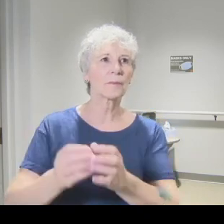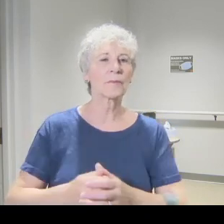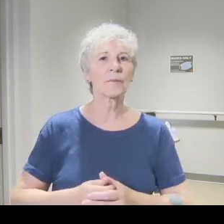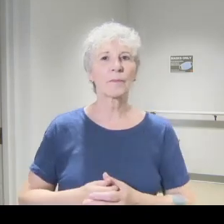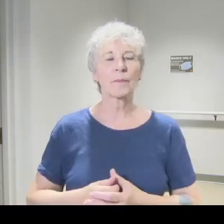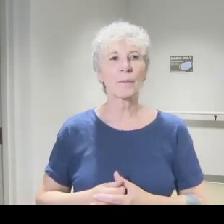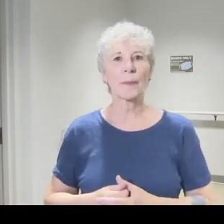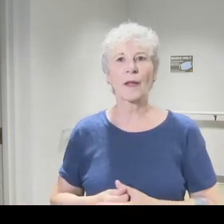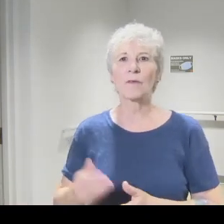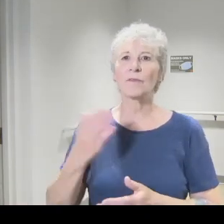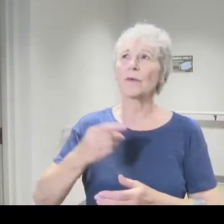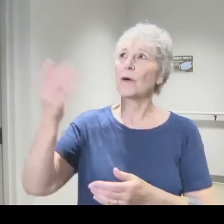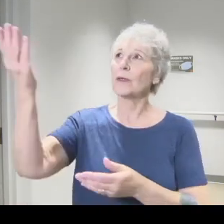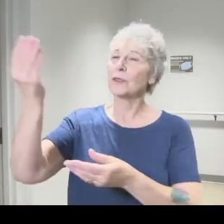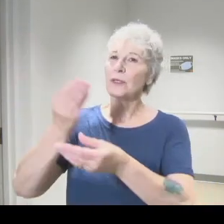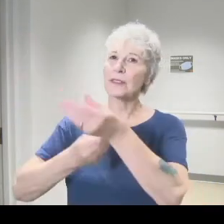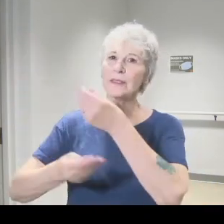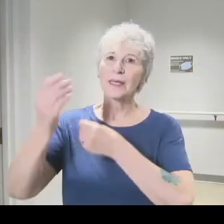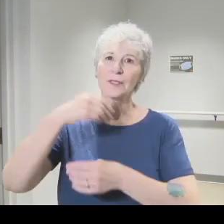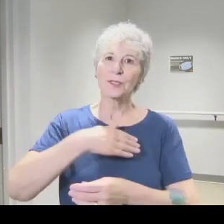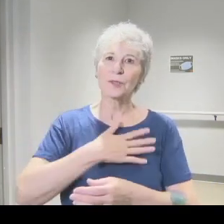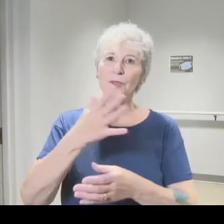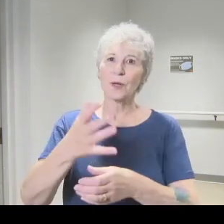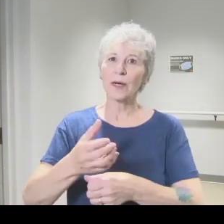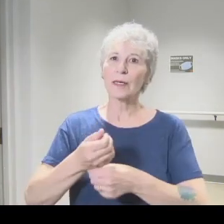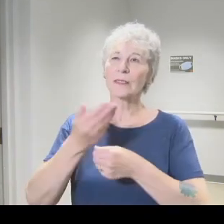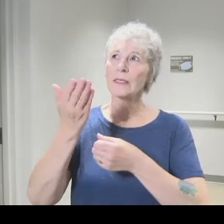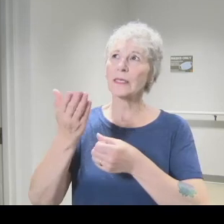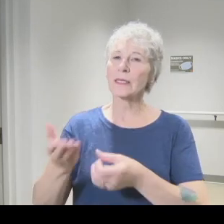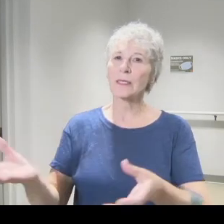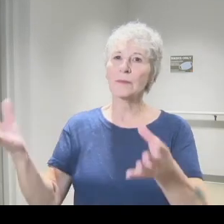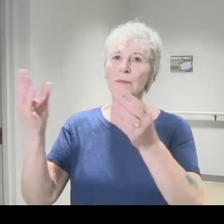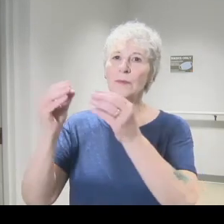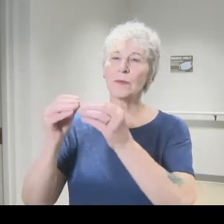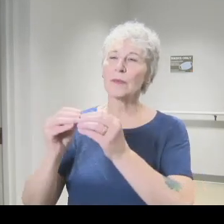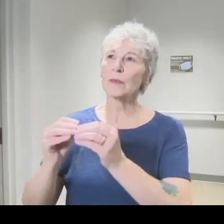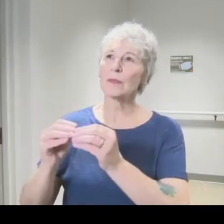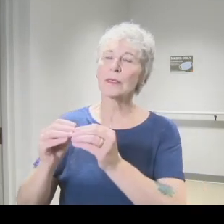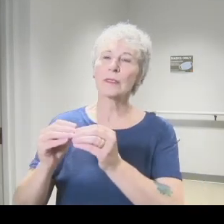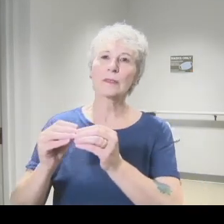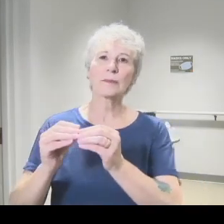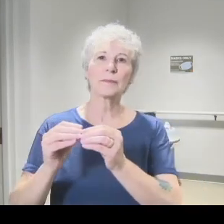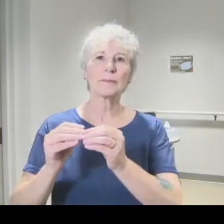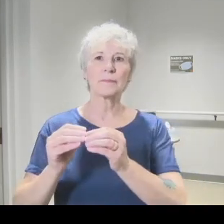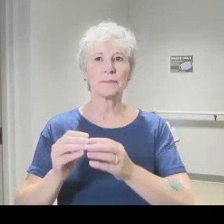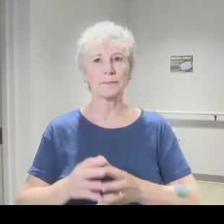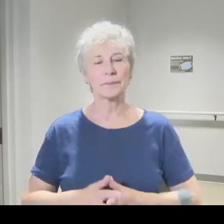more. Oh, for grace to trust him